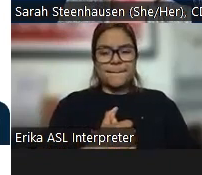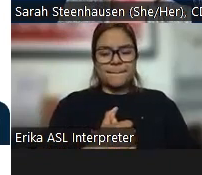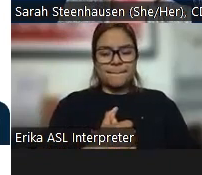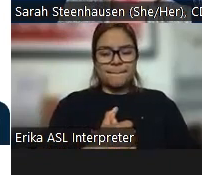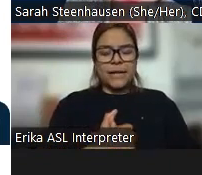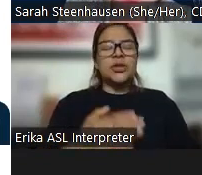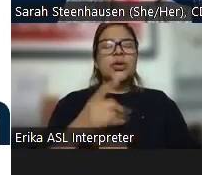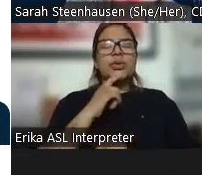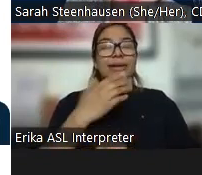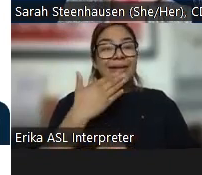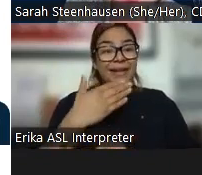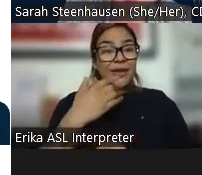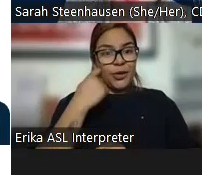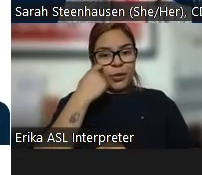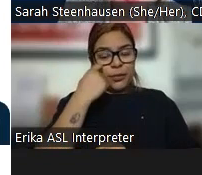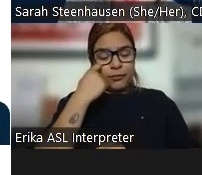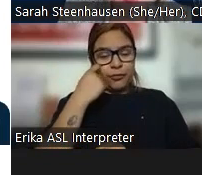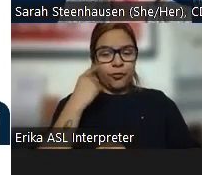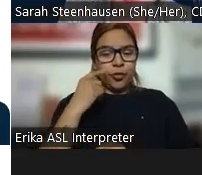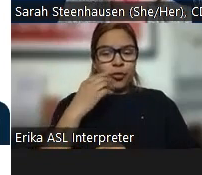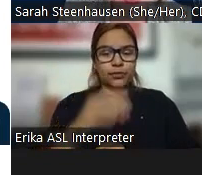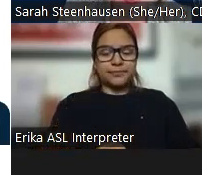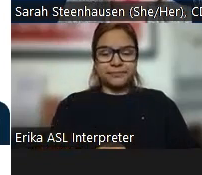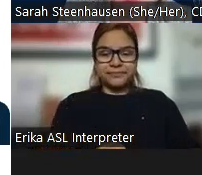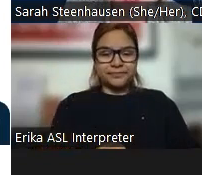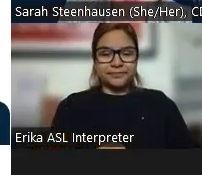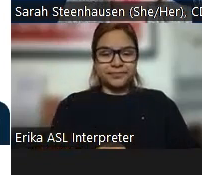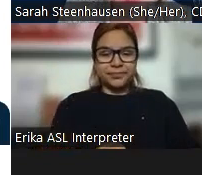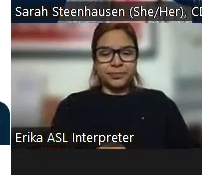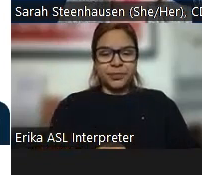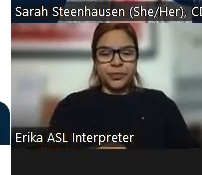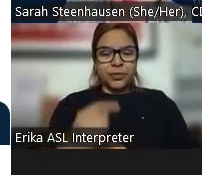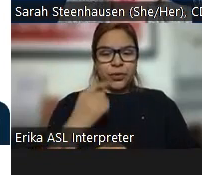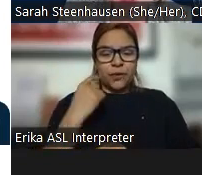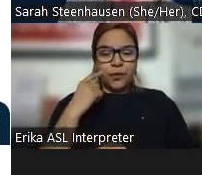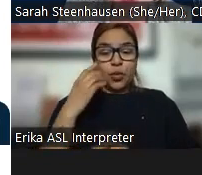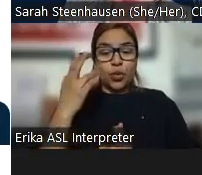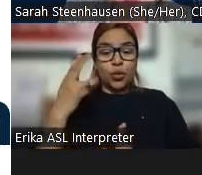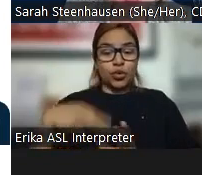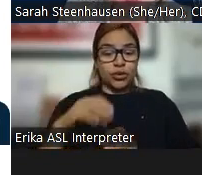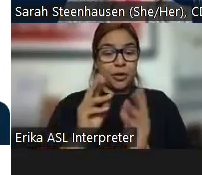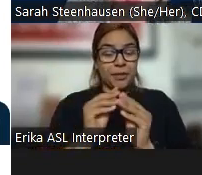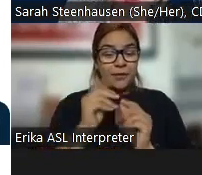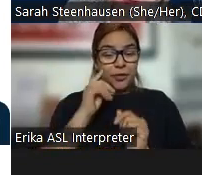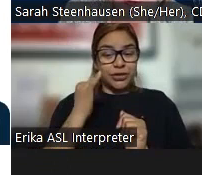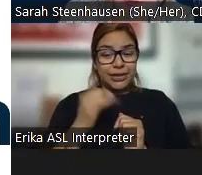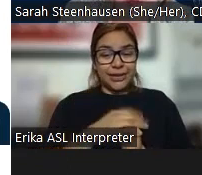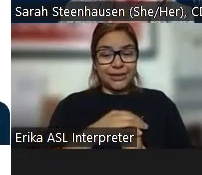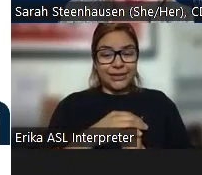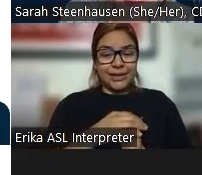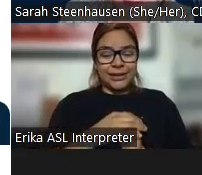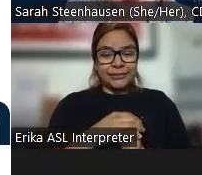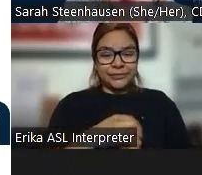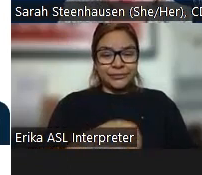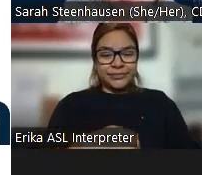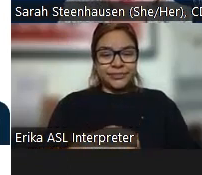really pleased to have DACLAC include representation from our cross-agency partners, as this is critical in